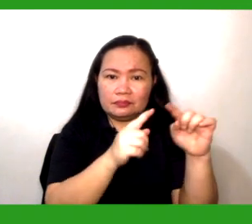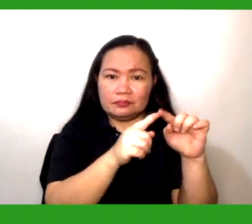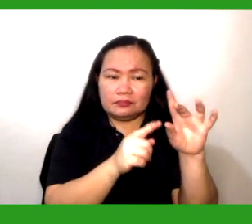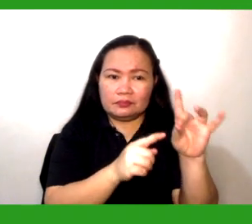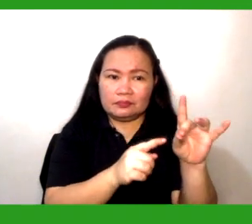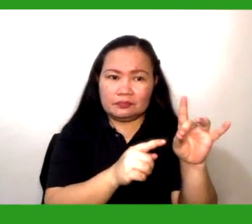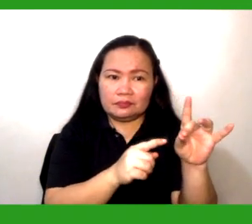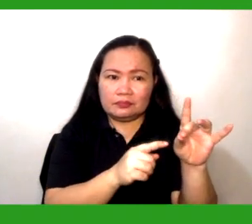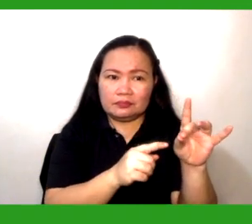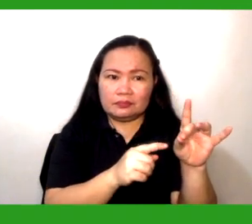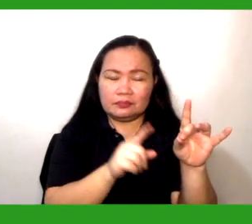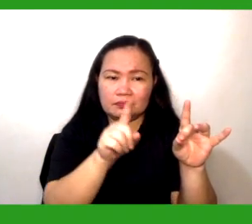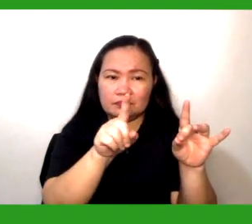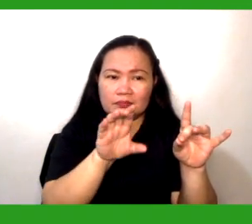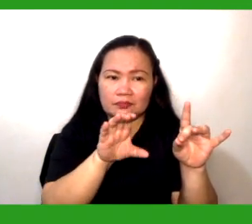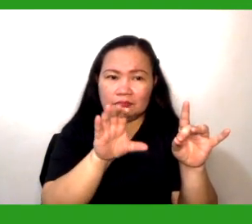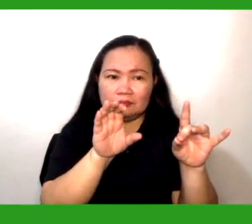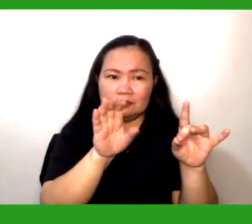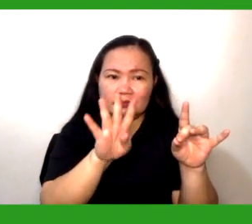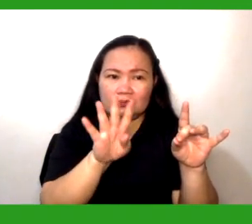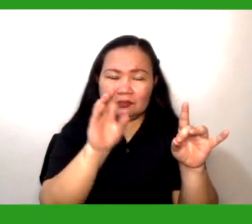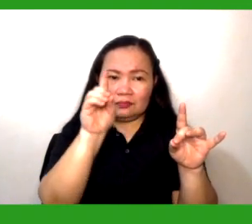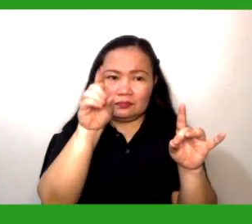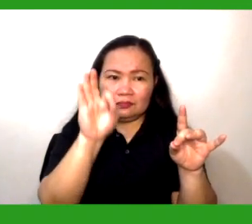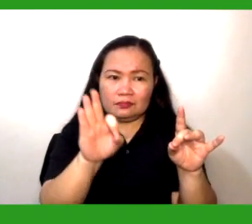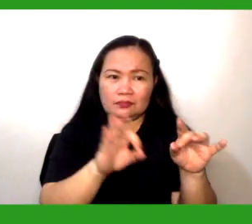solutions, we have 104 degree